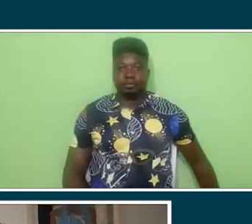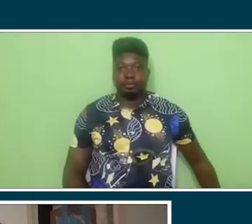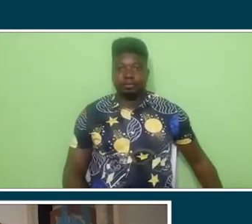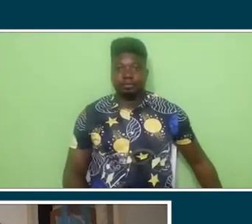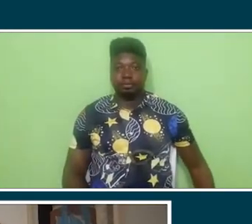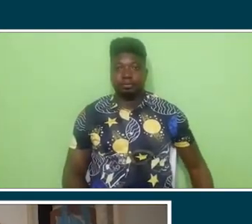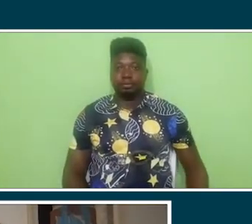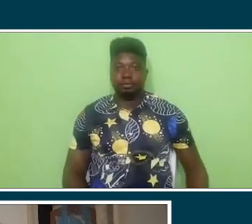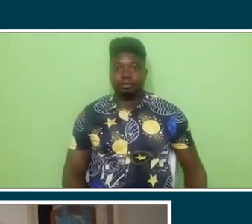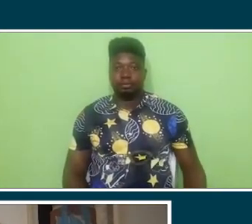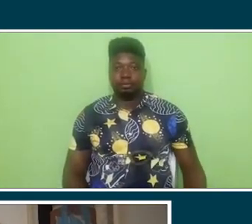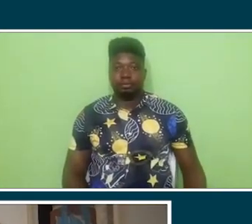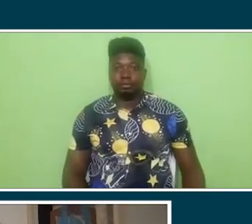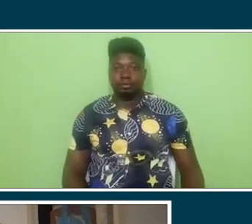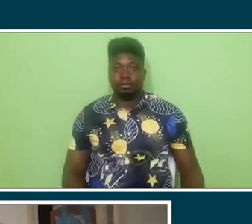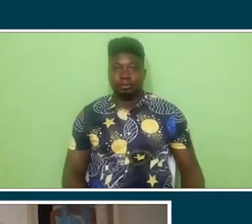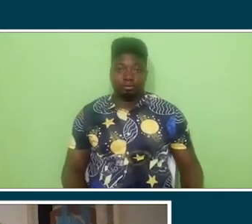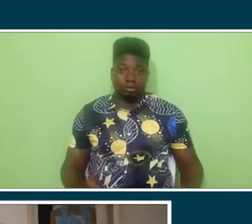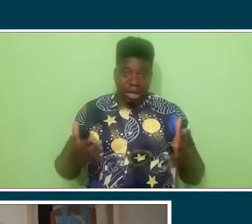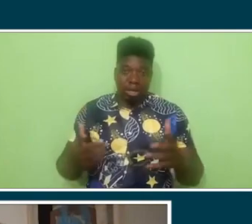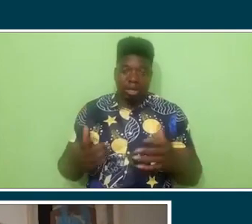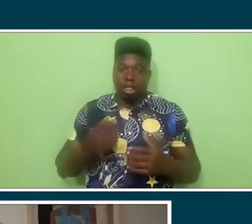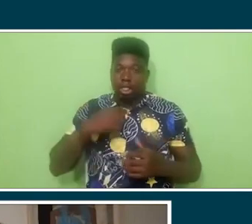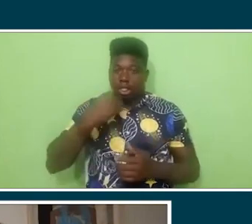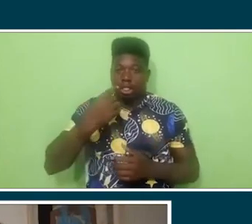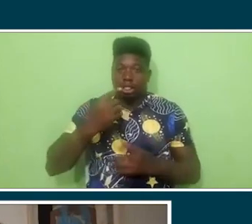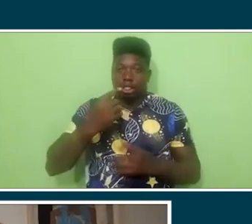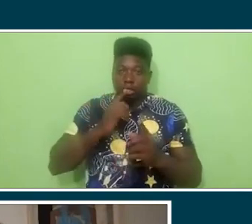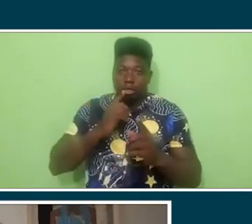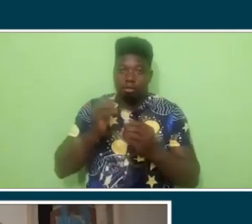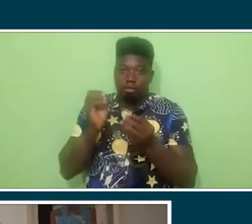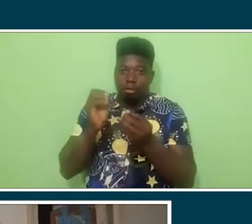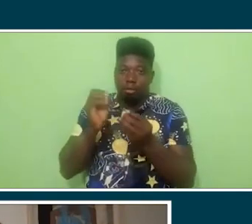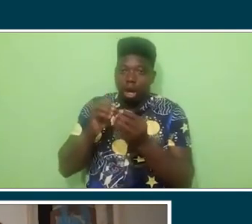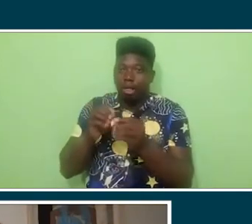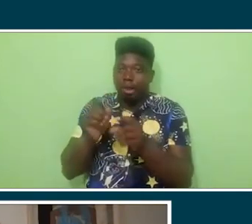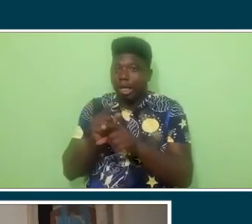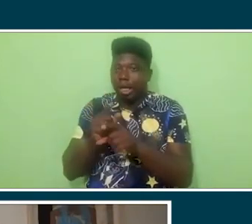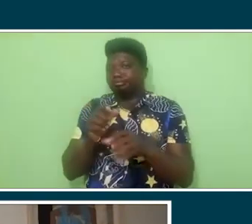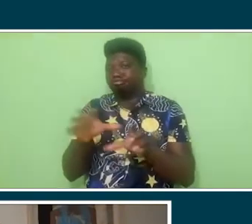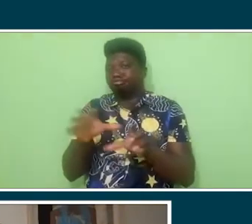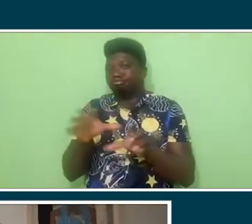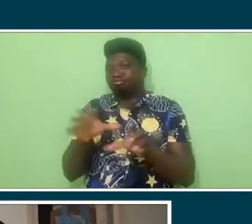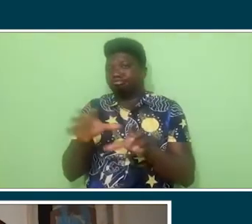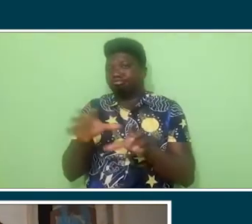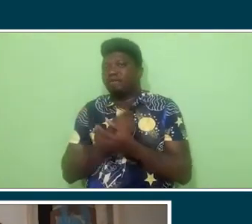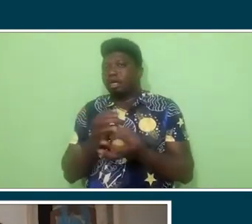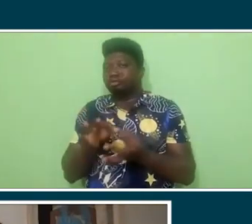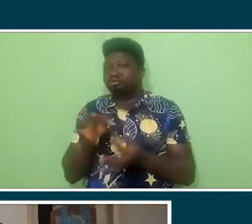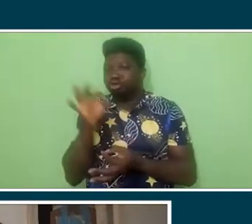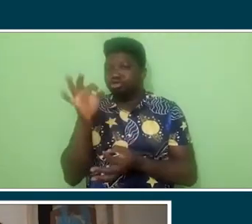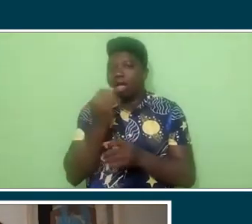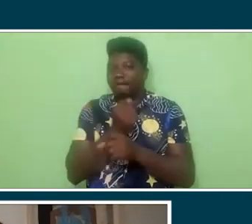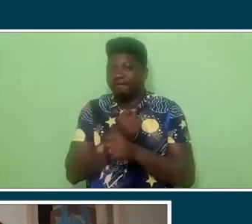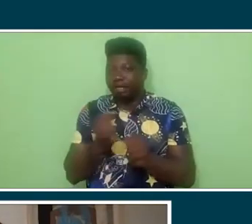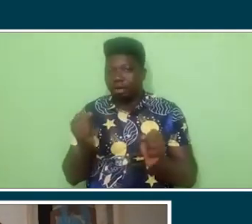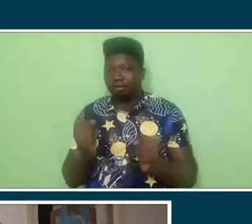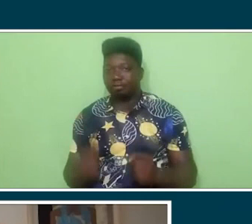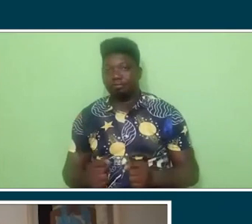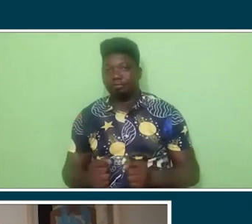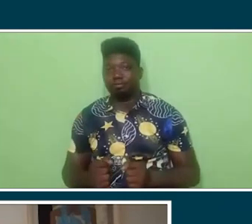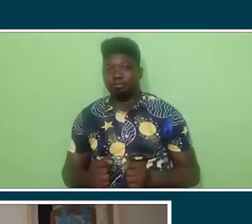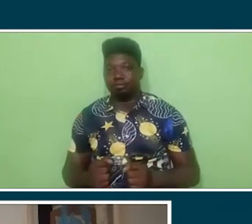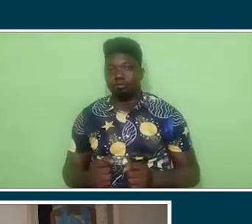Like, what does self-love and spiritual freedom, like what alternative does it provide to that